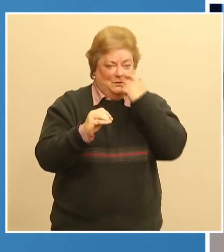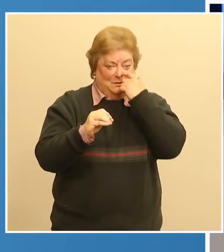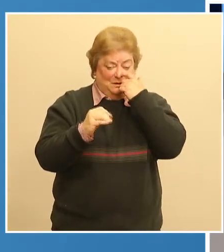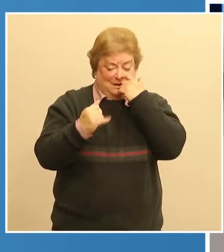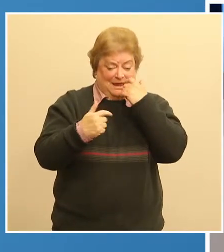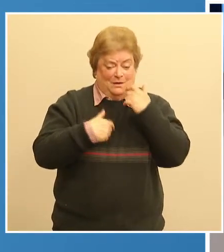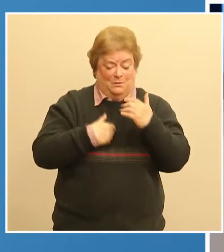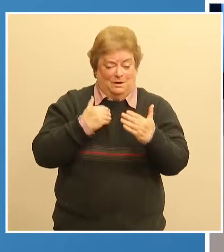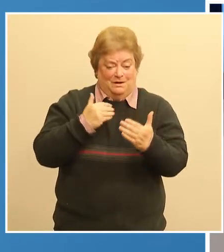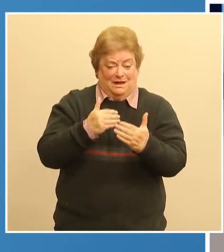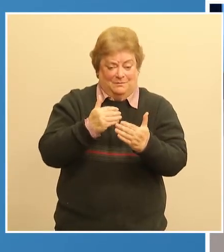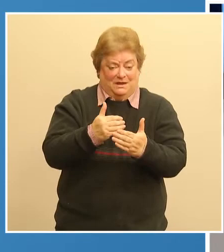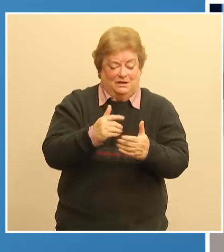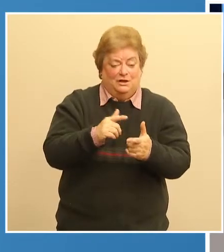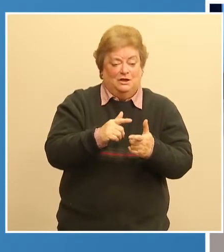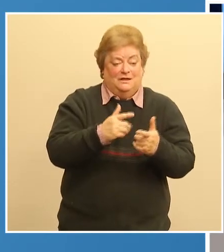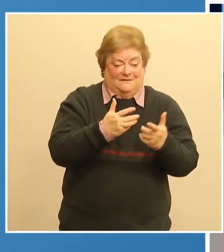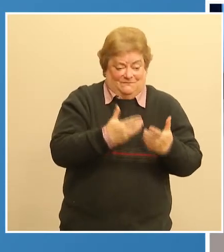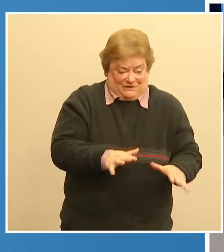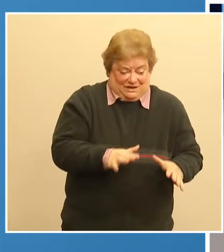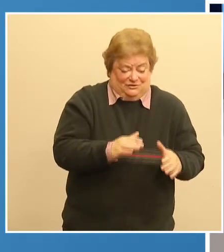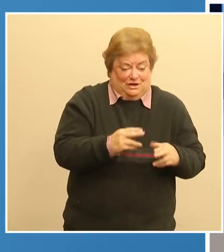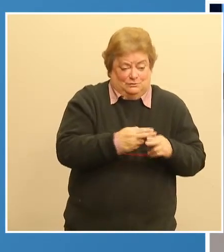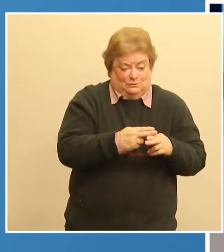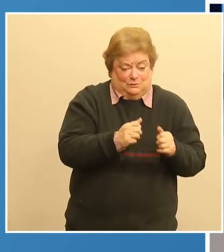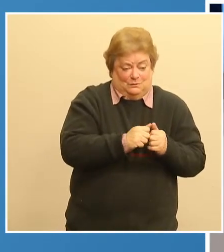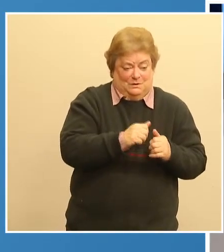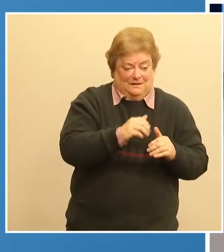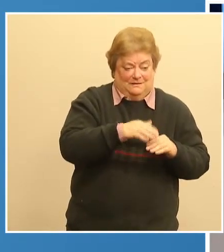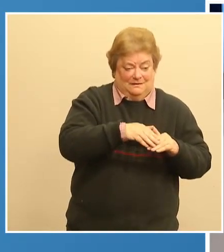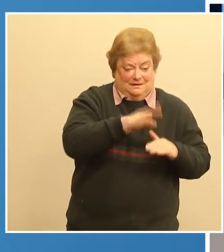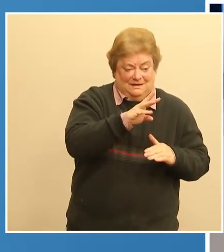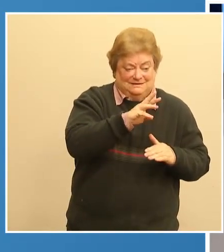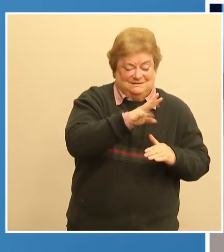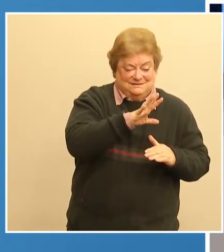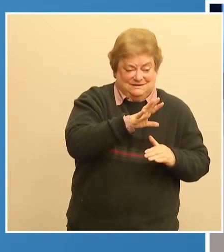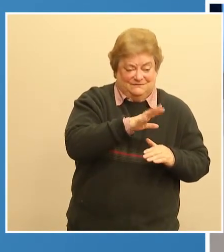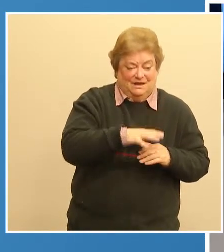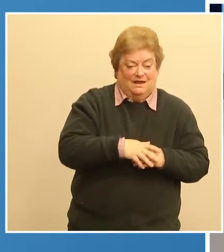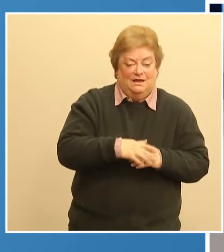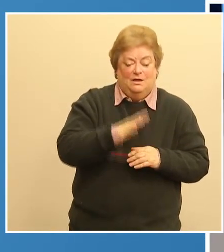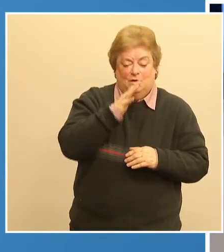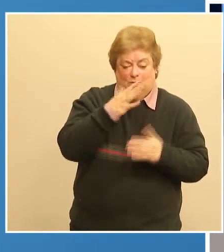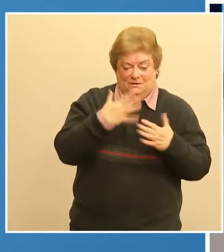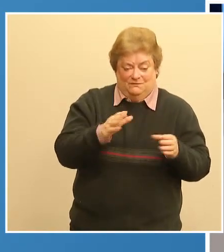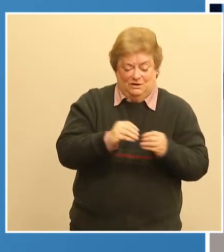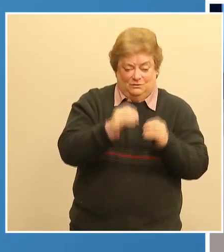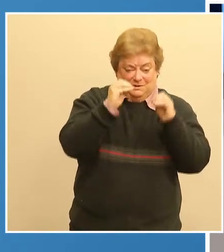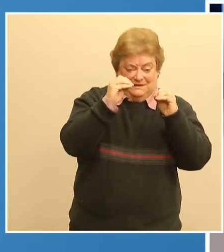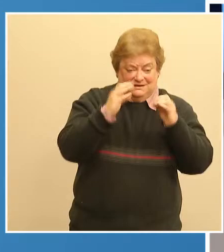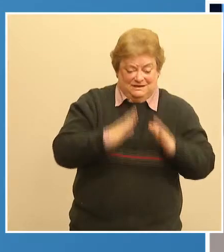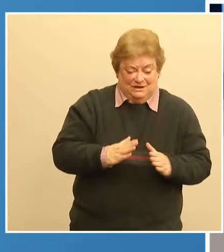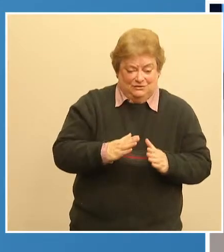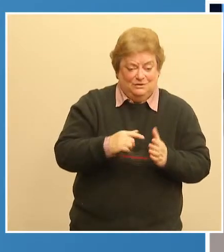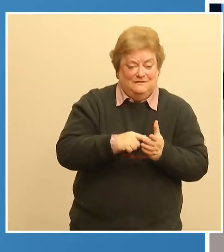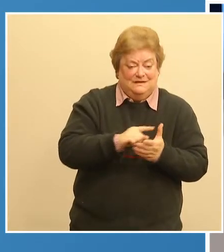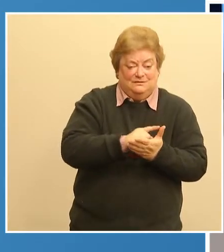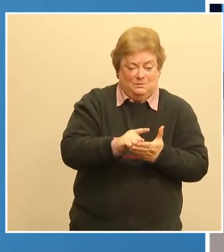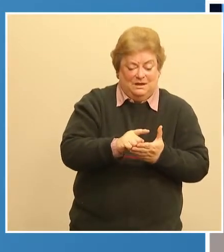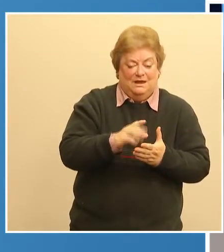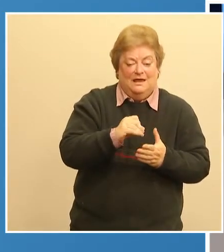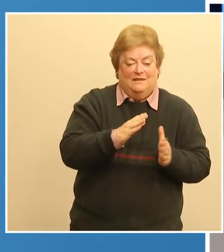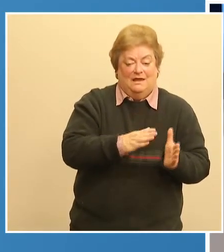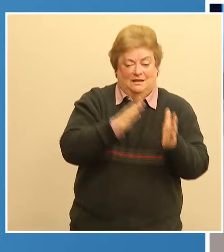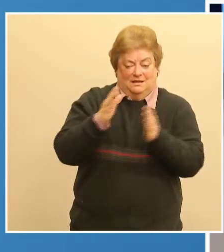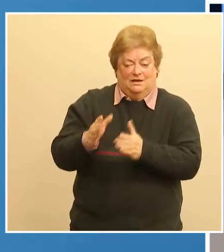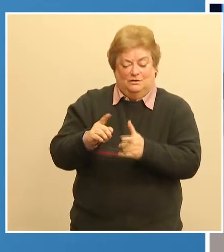close on our 65 and older. We're going to finish our educators this week and move on to those